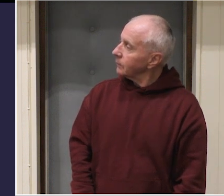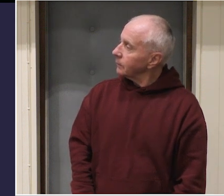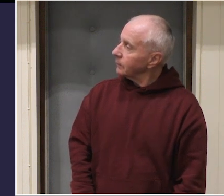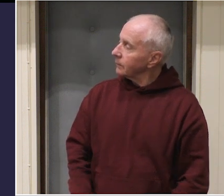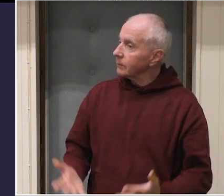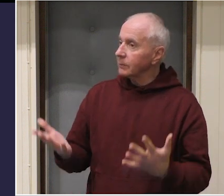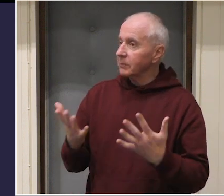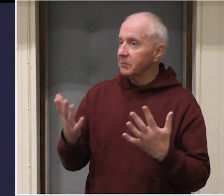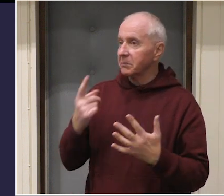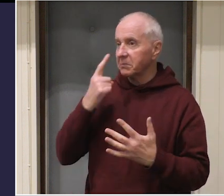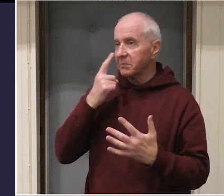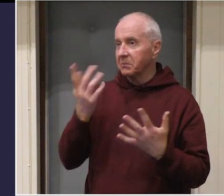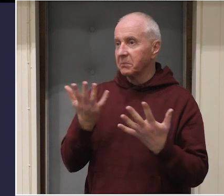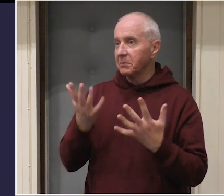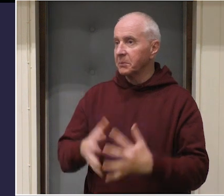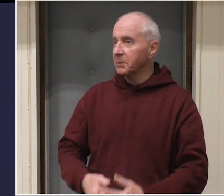Anybody want to take a guess?